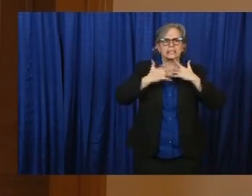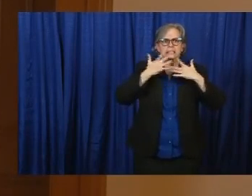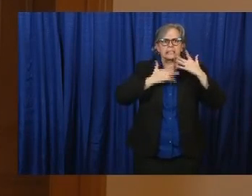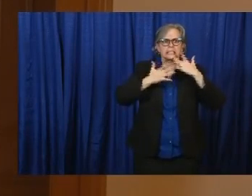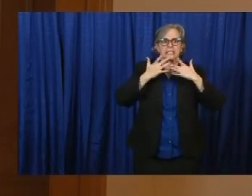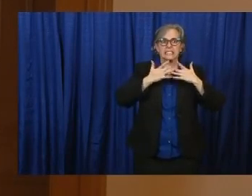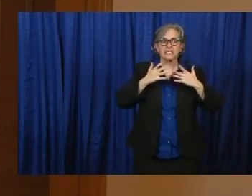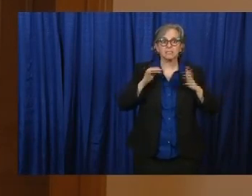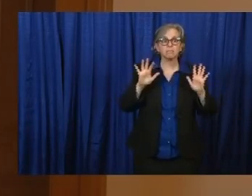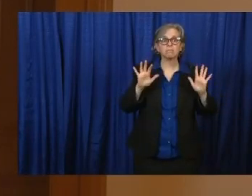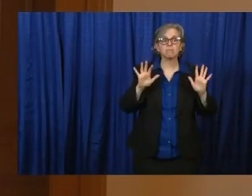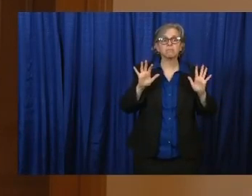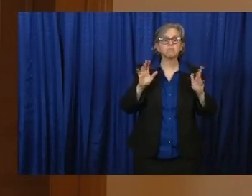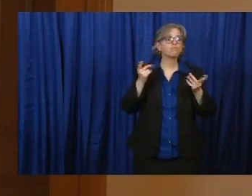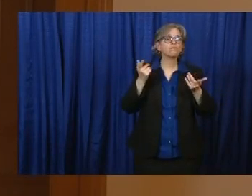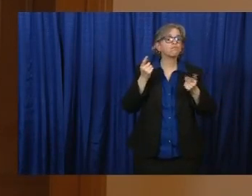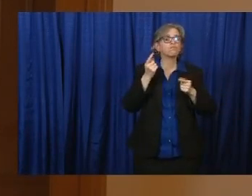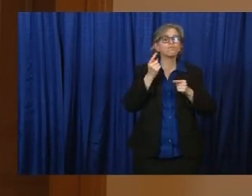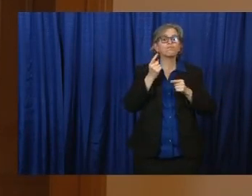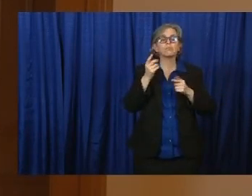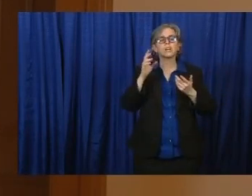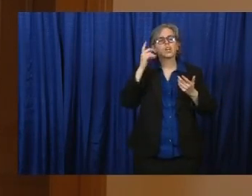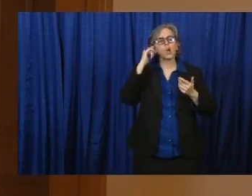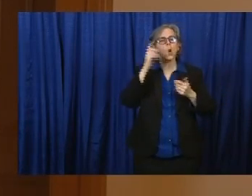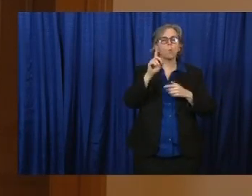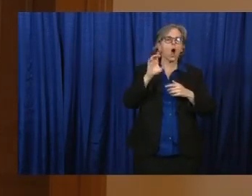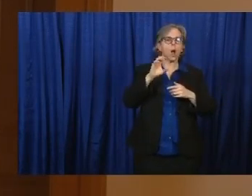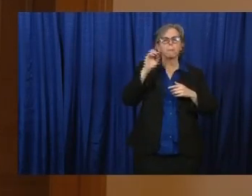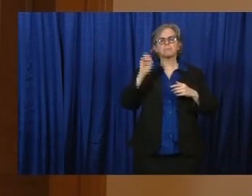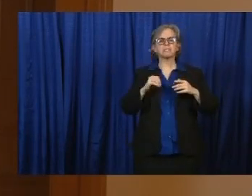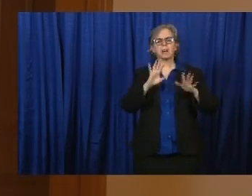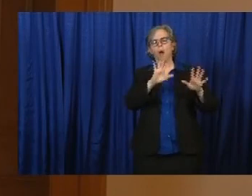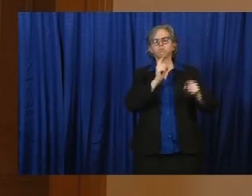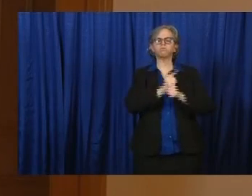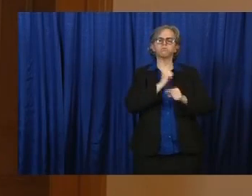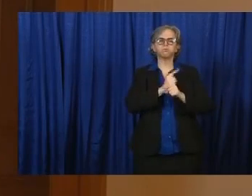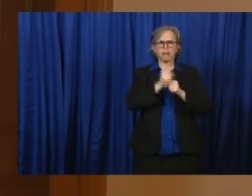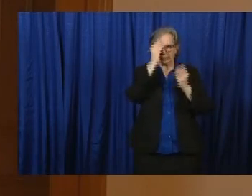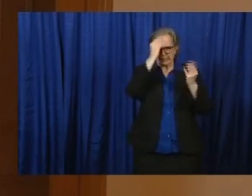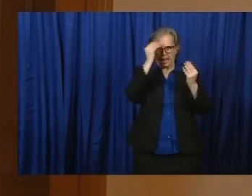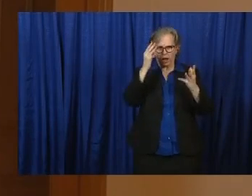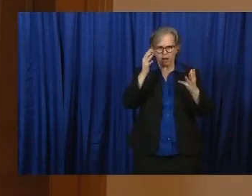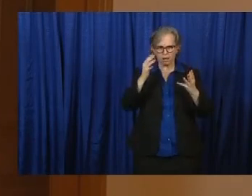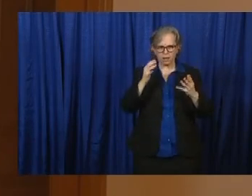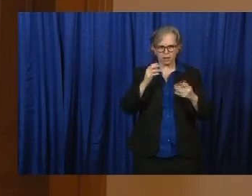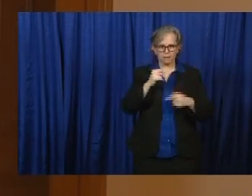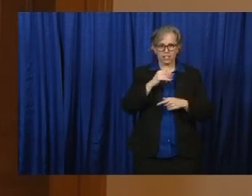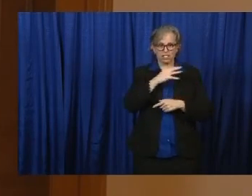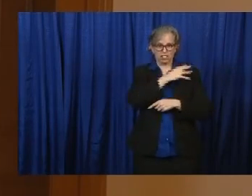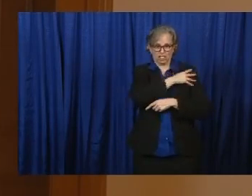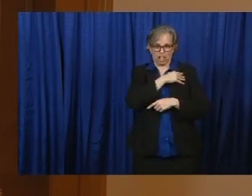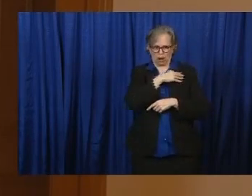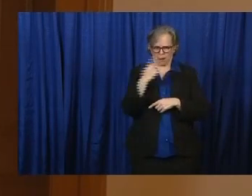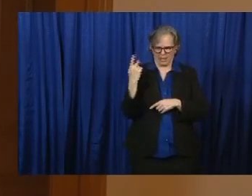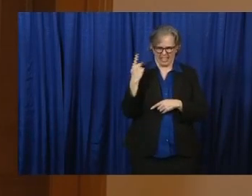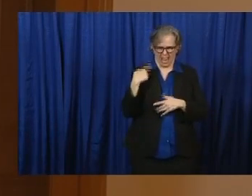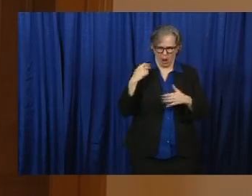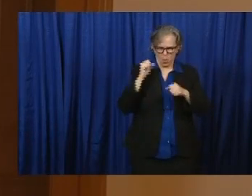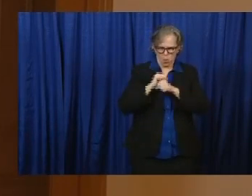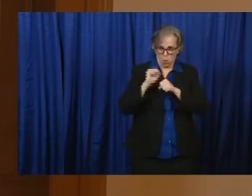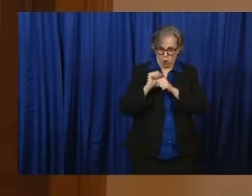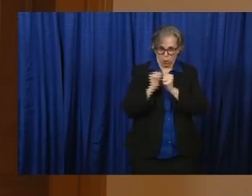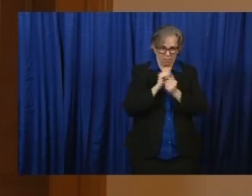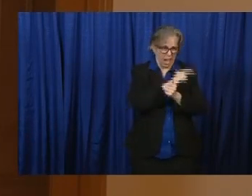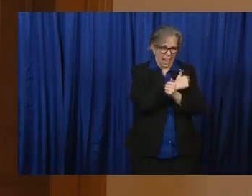typical 100% occupancy. What the general and I are working on with all our hospital CEOs is basically doubling